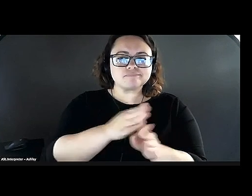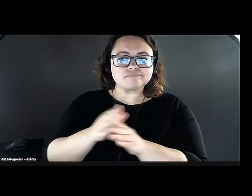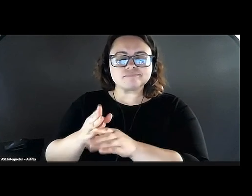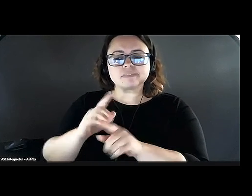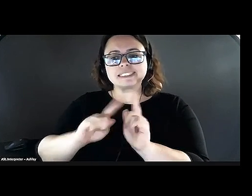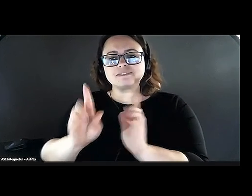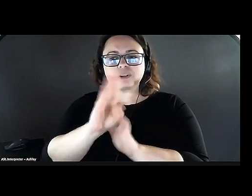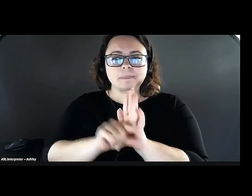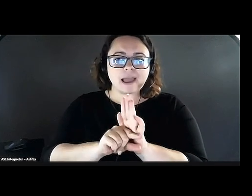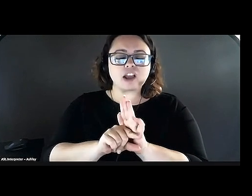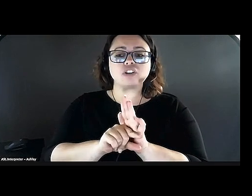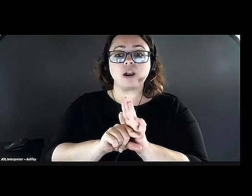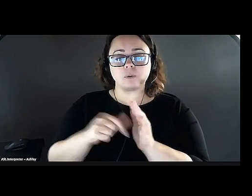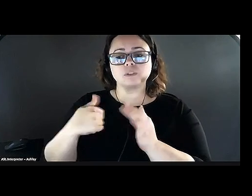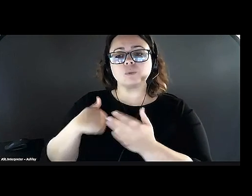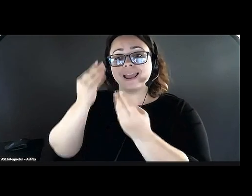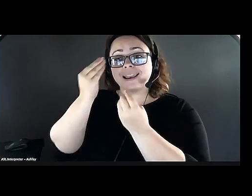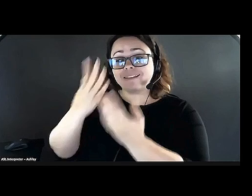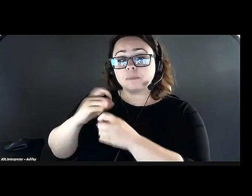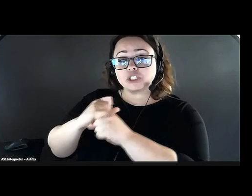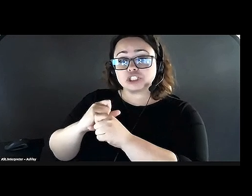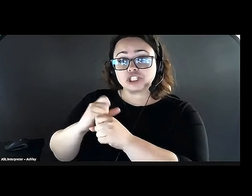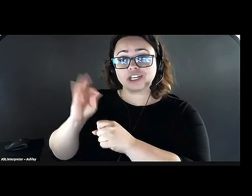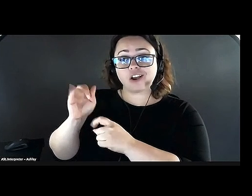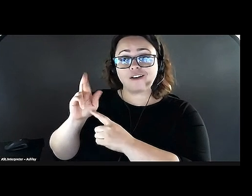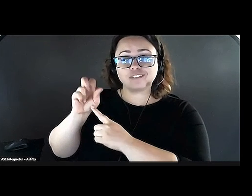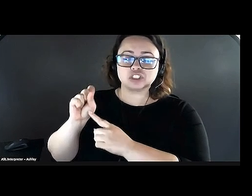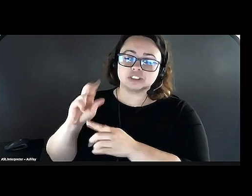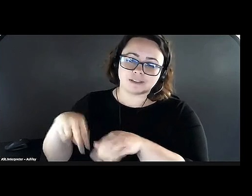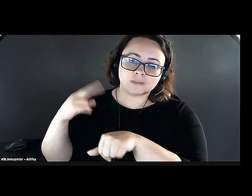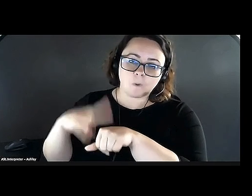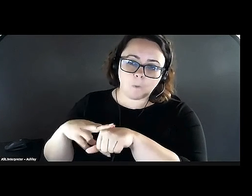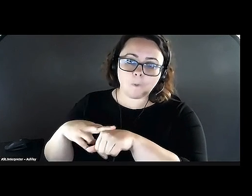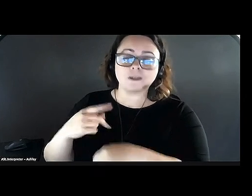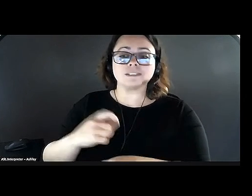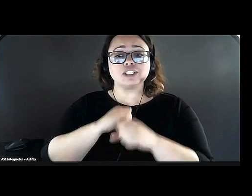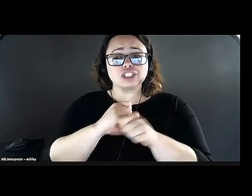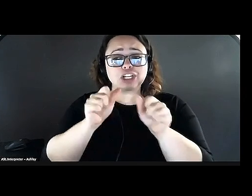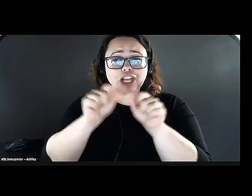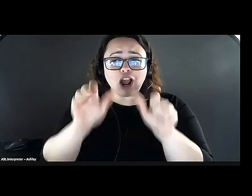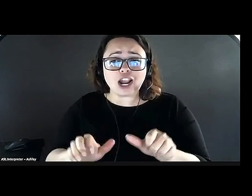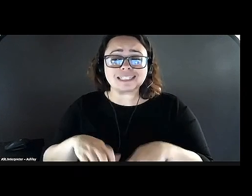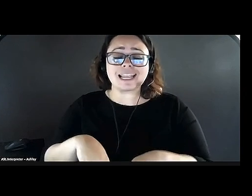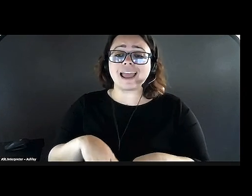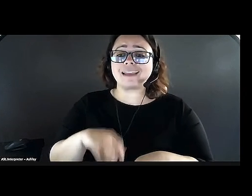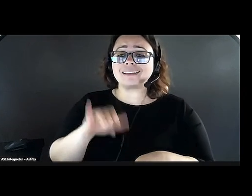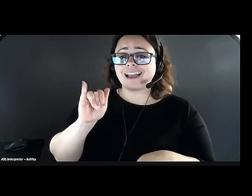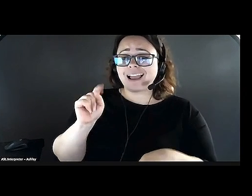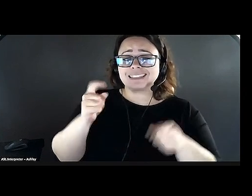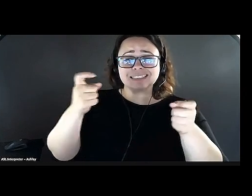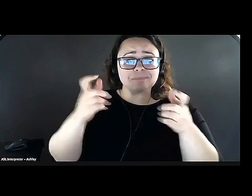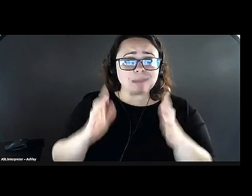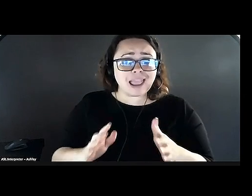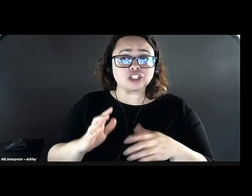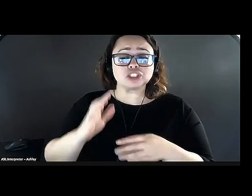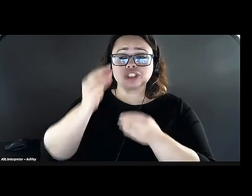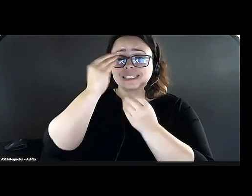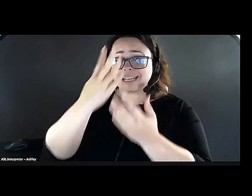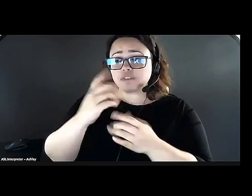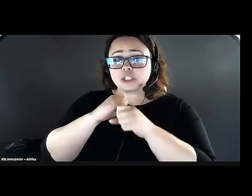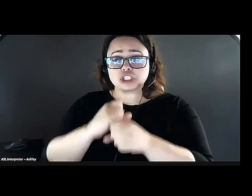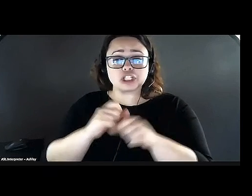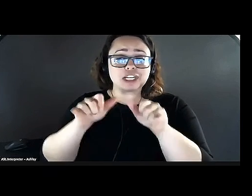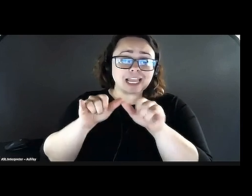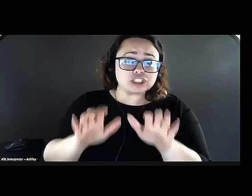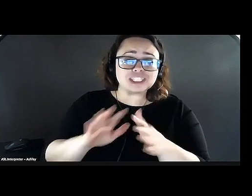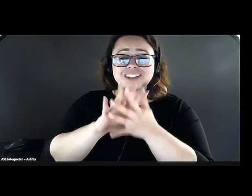backgrounds. We had information security officers, of course, a security architect, IT managers, information security